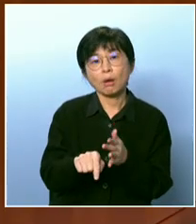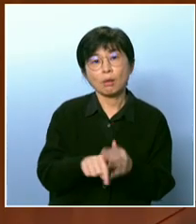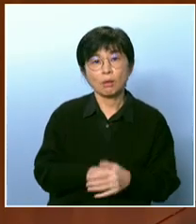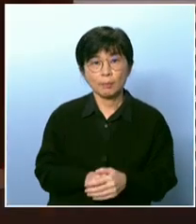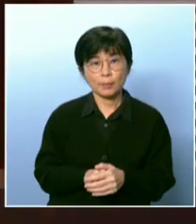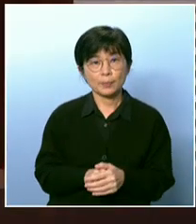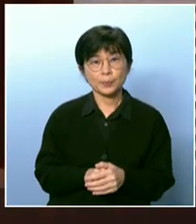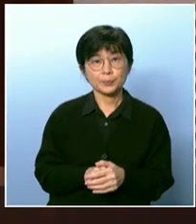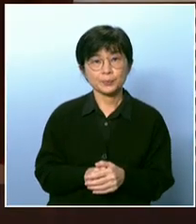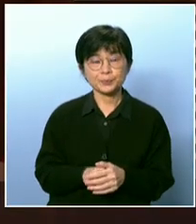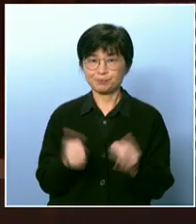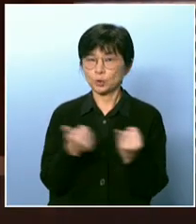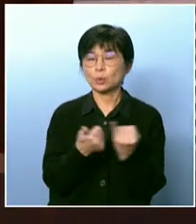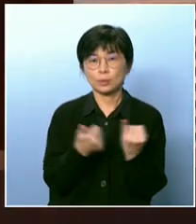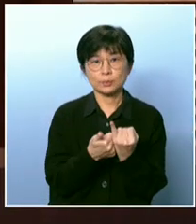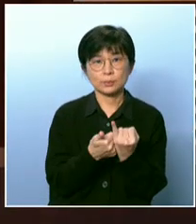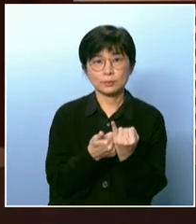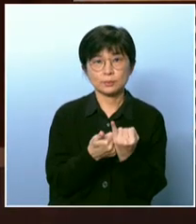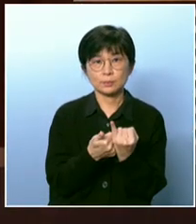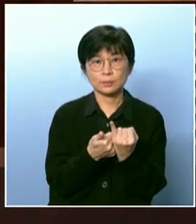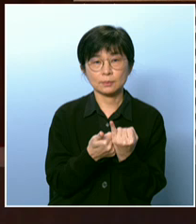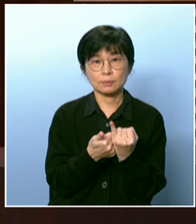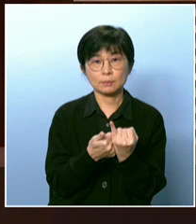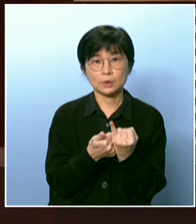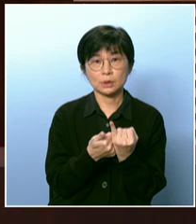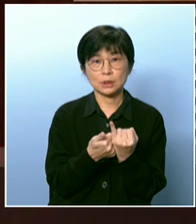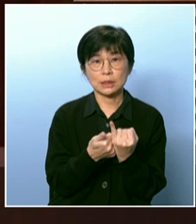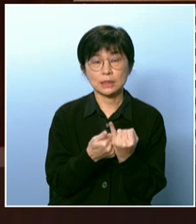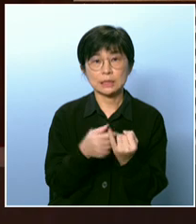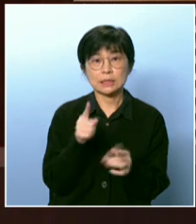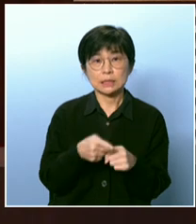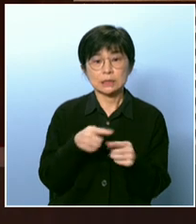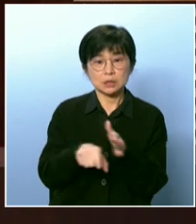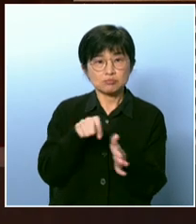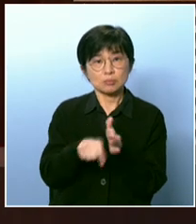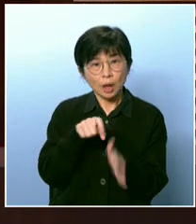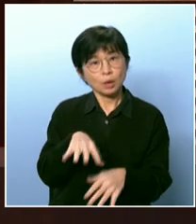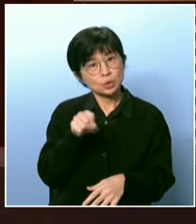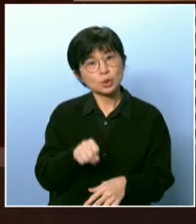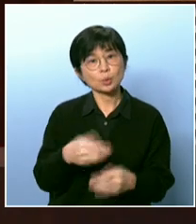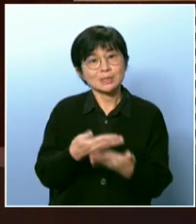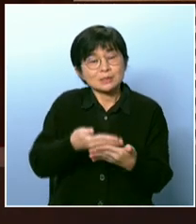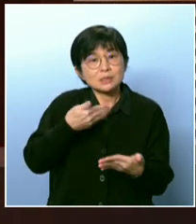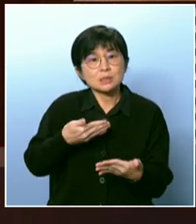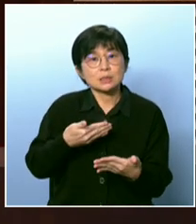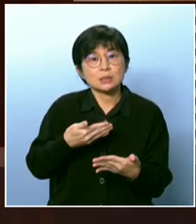training for them as well? Ms. Zhou Chen. Thank you. For targeted savings,